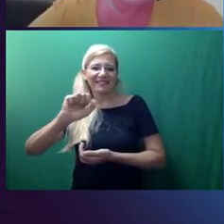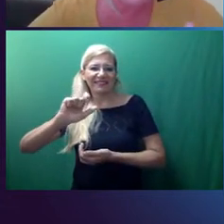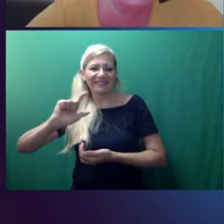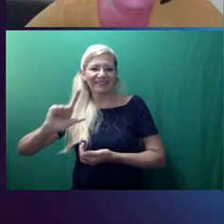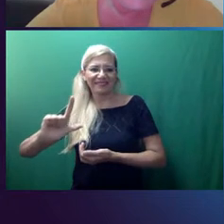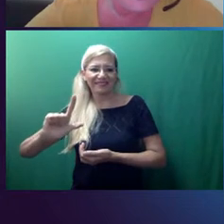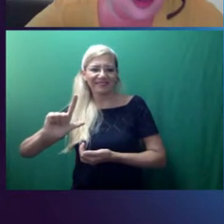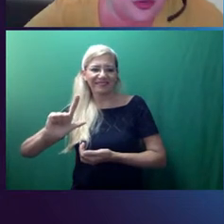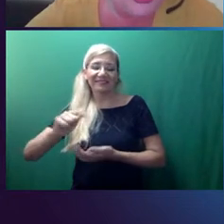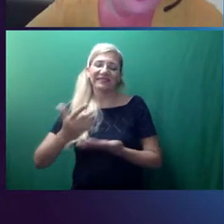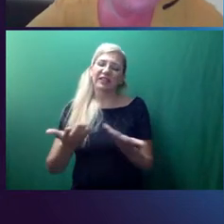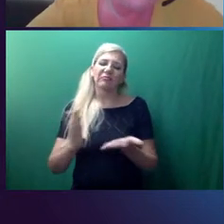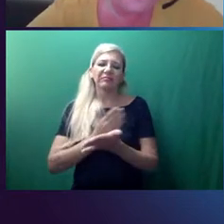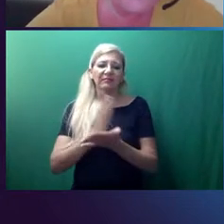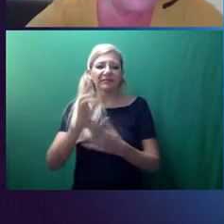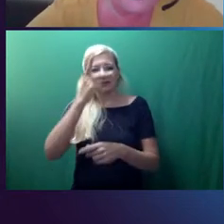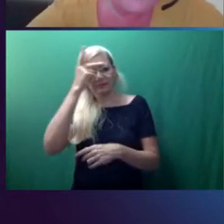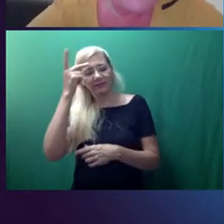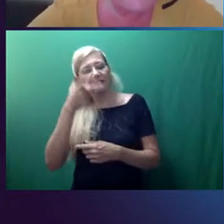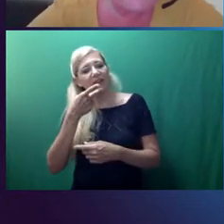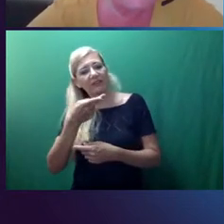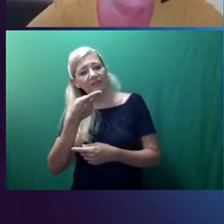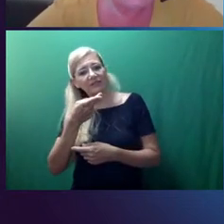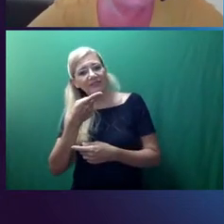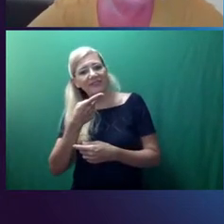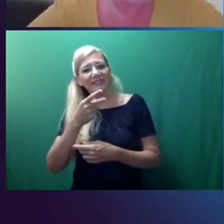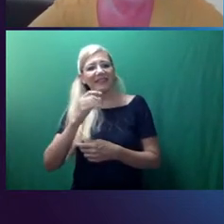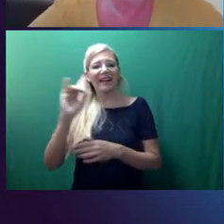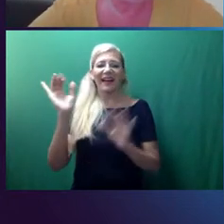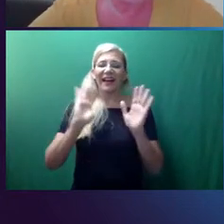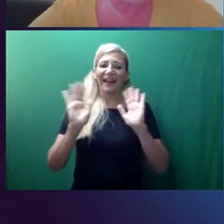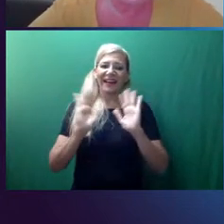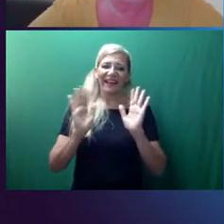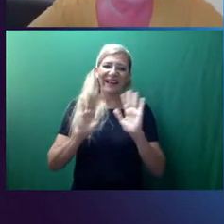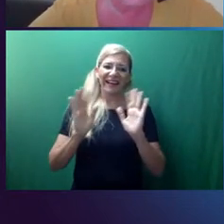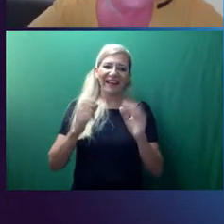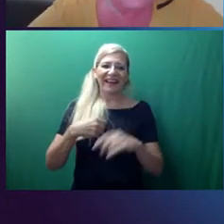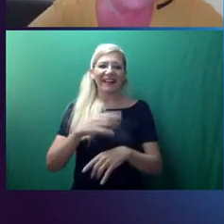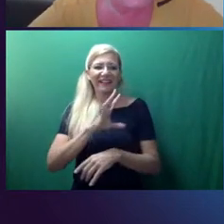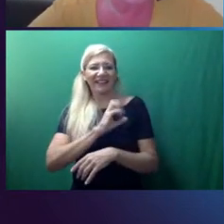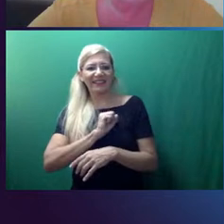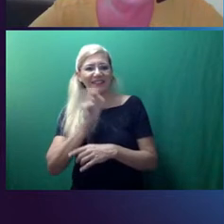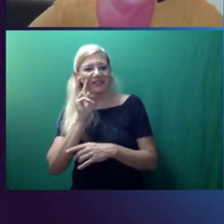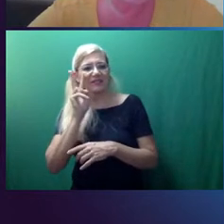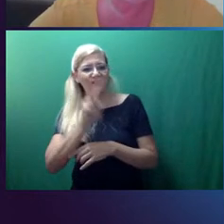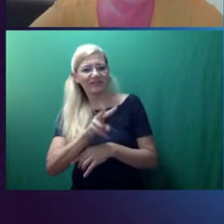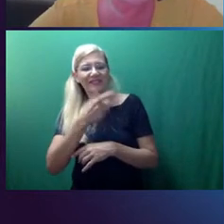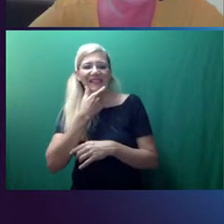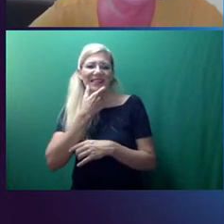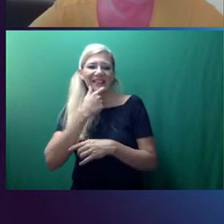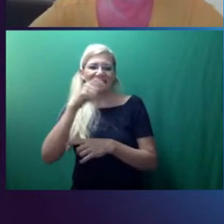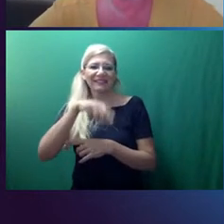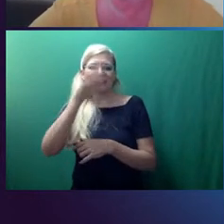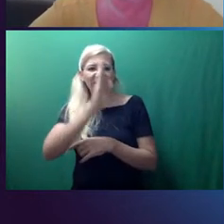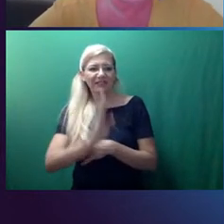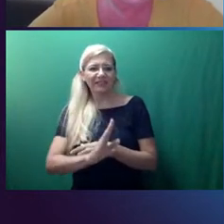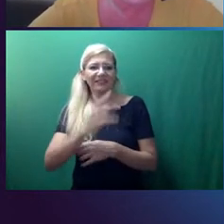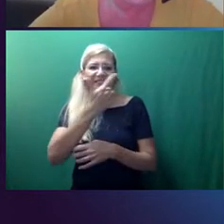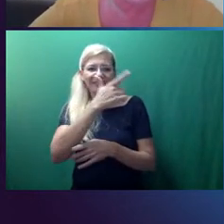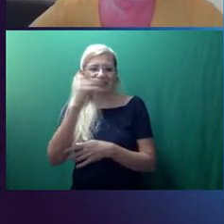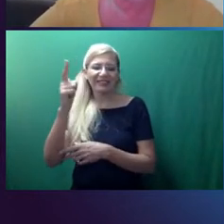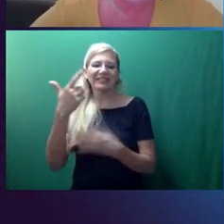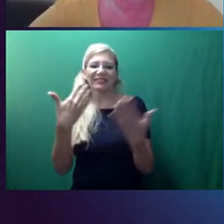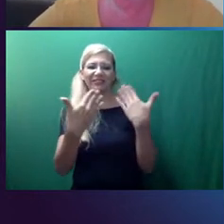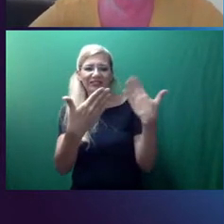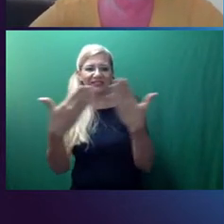So somebody's saying, oh, Jennifer, hi, Jen. I would love to see more English as Brazilian and others in our conversations